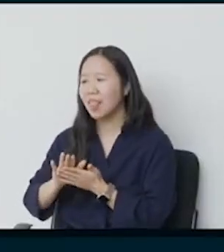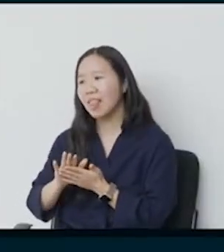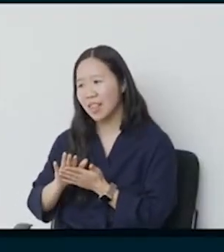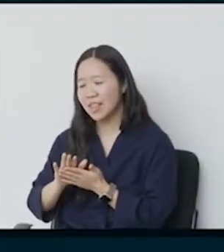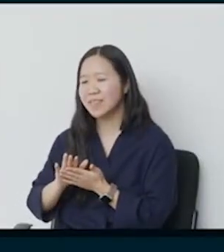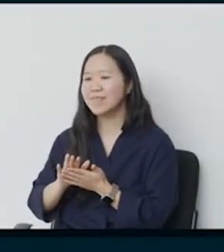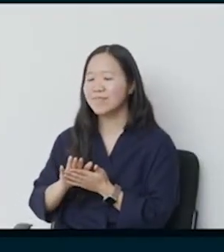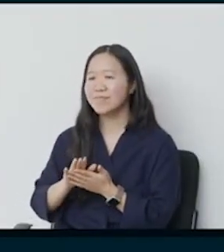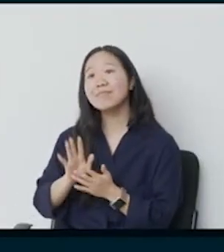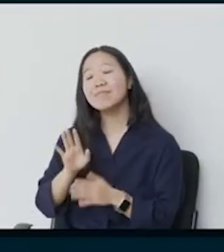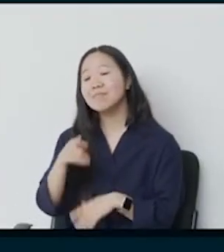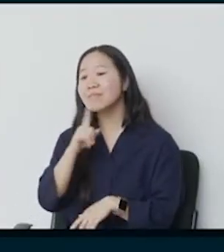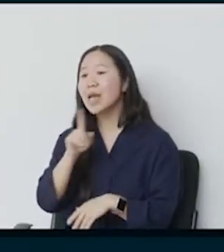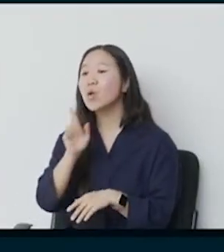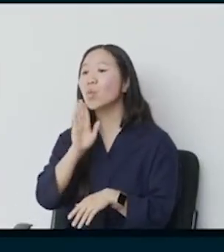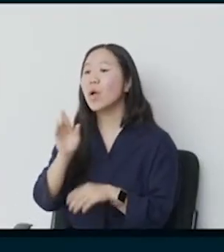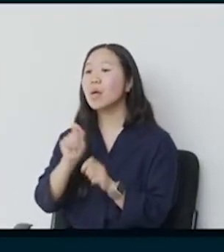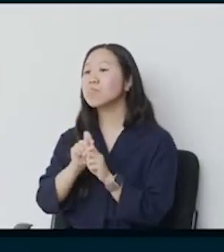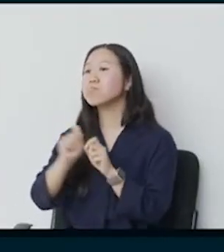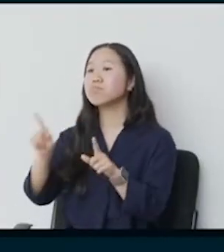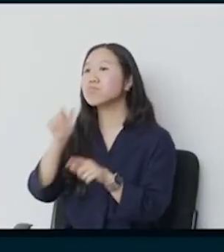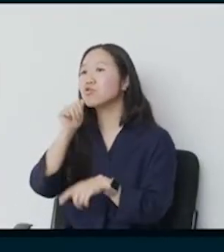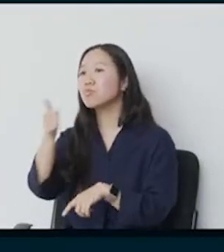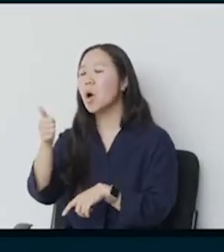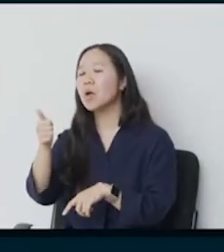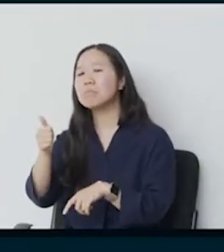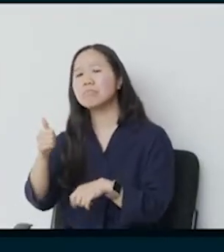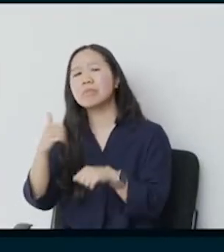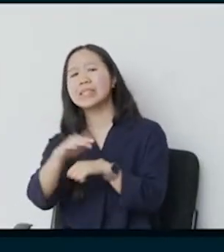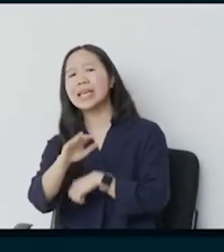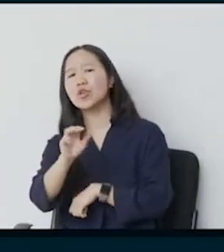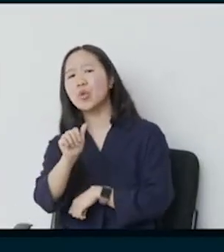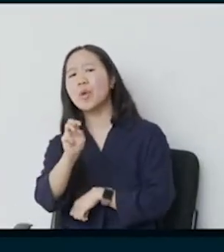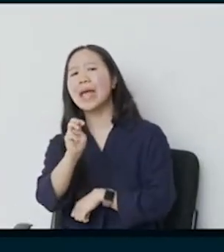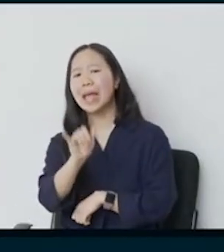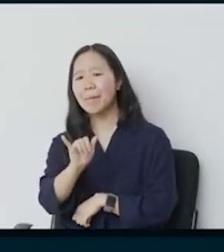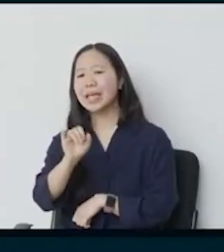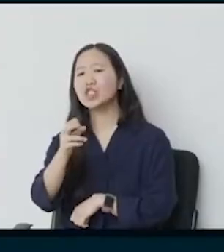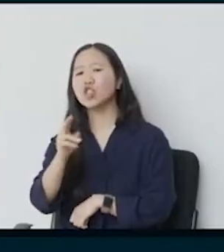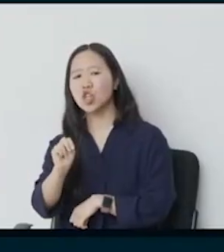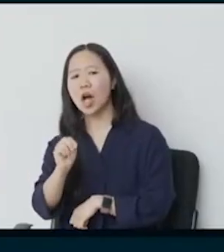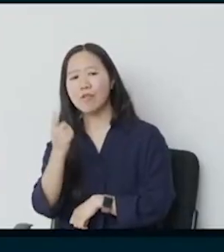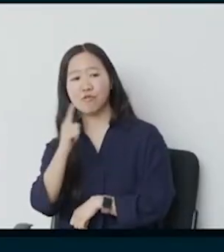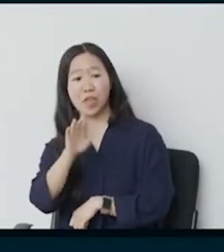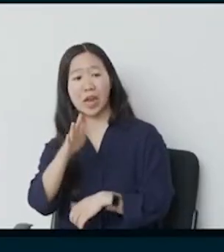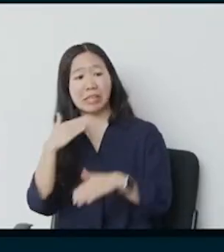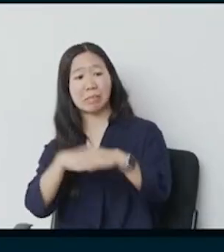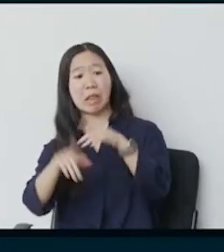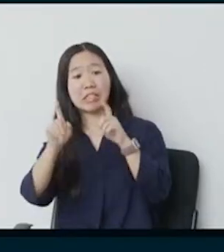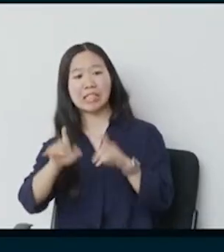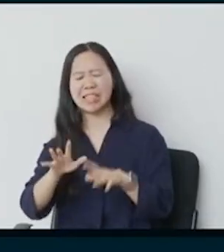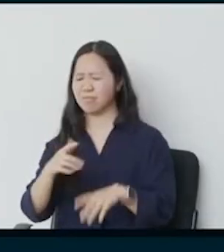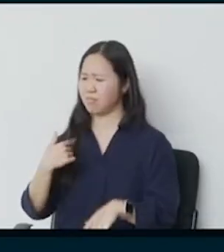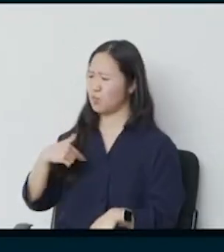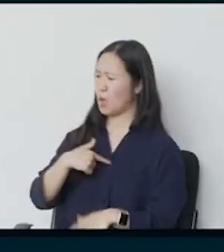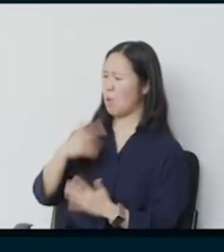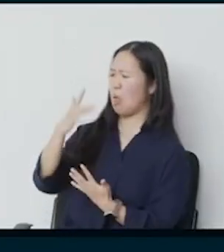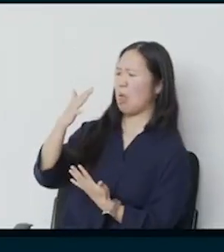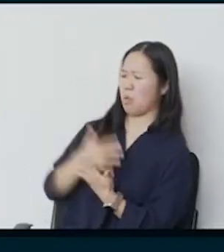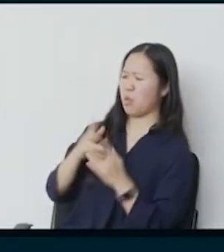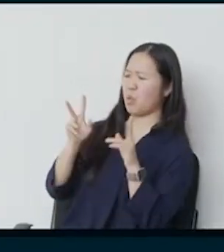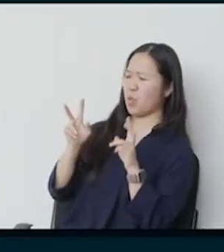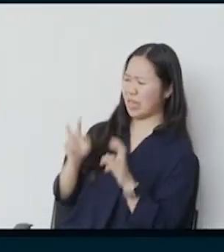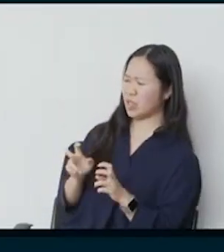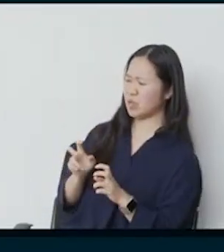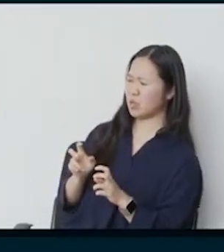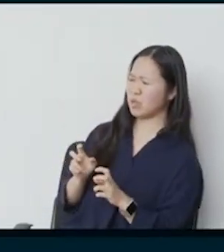going to production tomorrow, let's send this thing off to Amy and John to test with their accessibility testing service. No, we're going to find issues and we're going to point them out, and